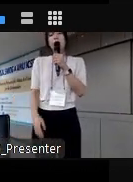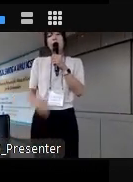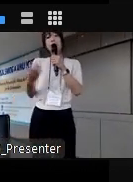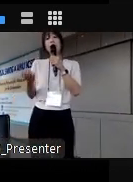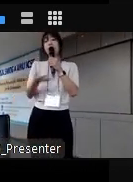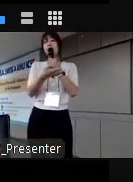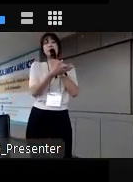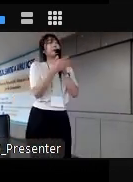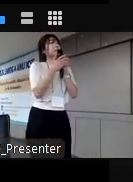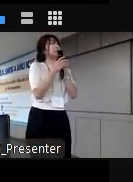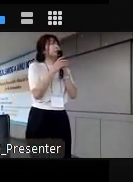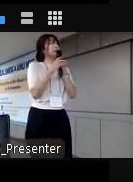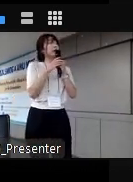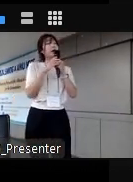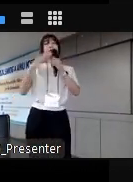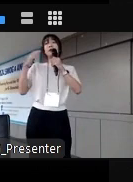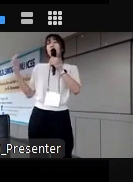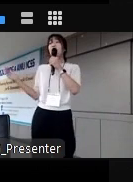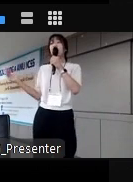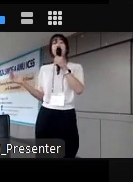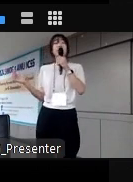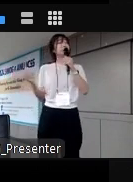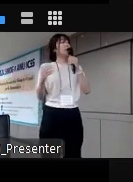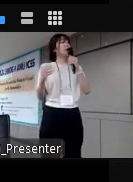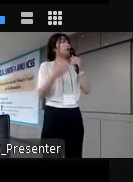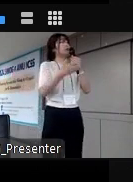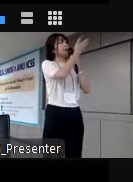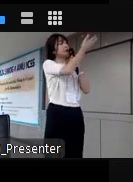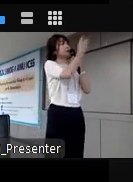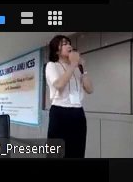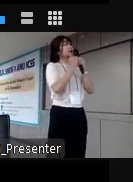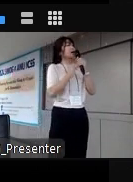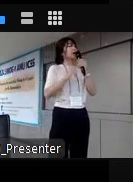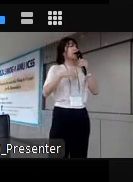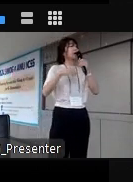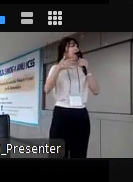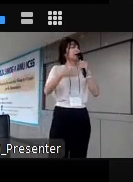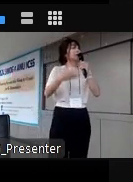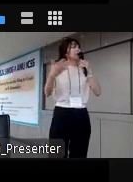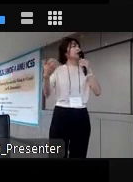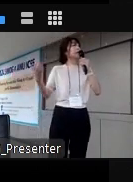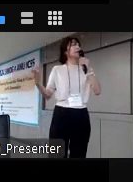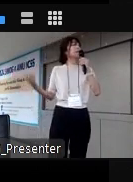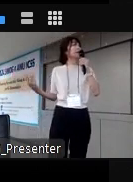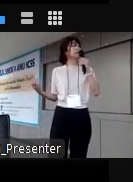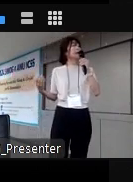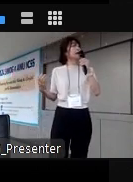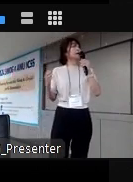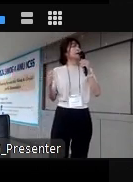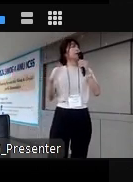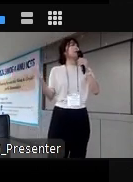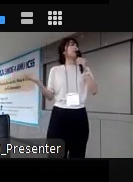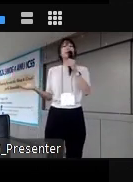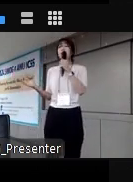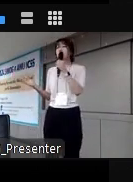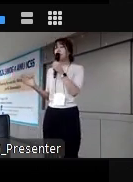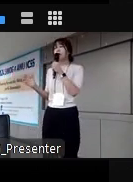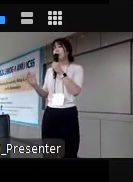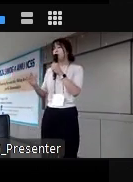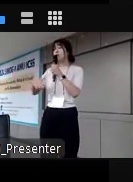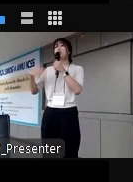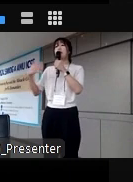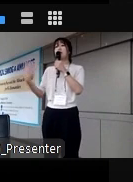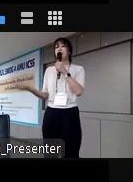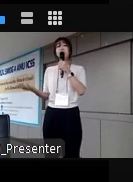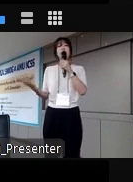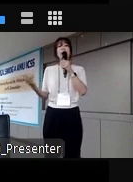The answers to these questions cover a wide range, from those that say that use of signing space is fully non-linguistic, it's